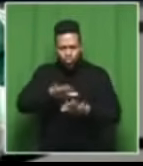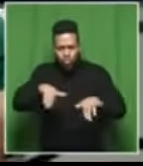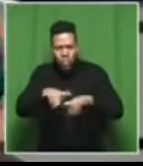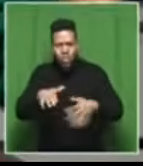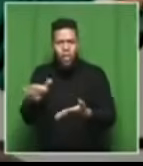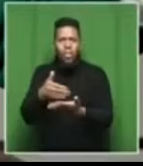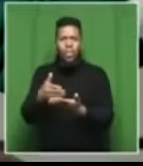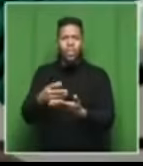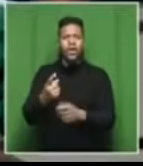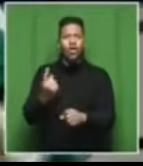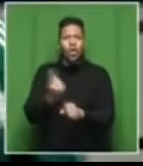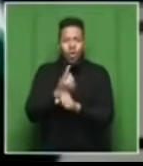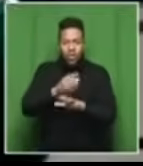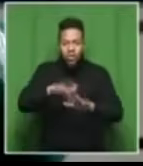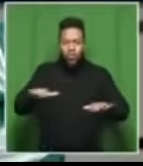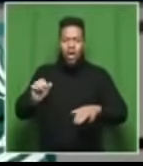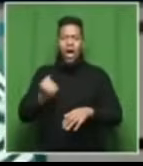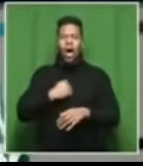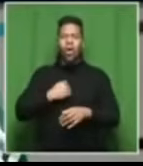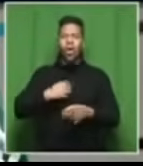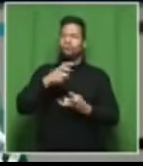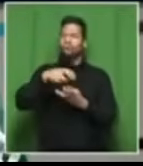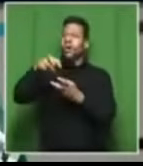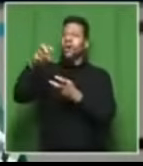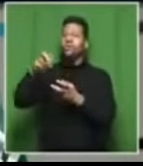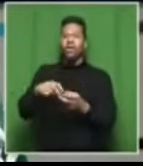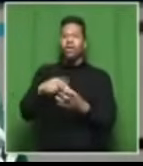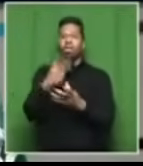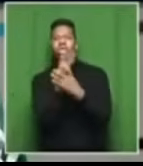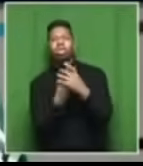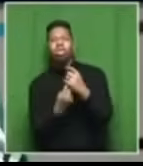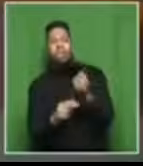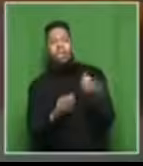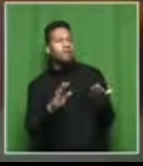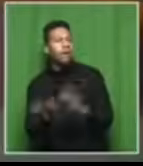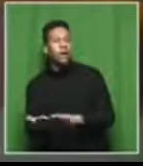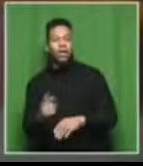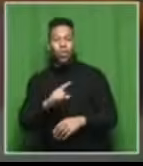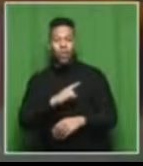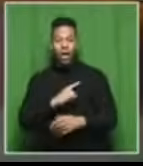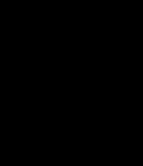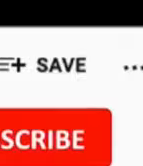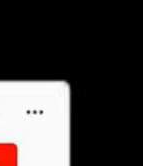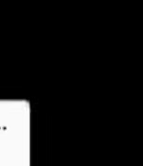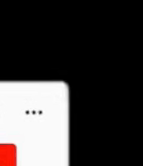when they go on this. You've never heard a white kid drowning. Because white kids can swim.